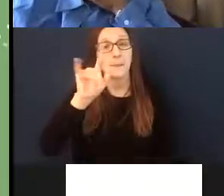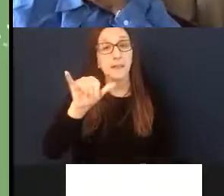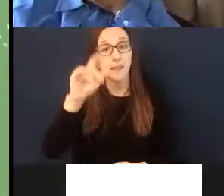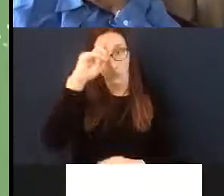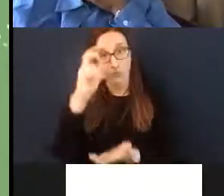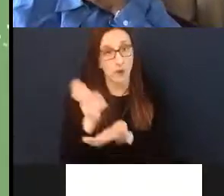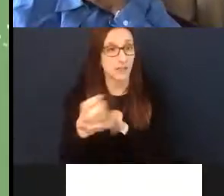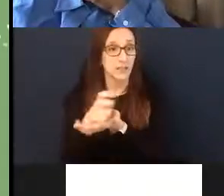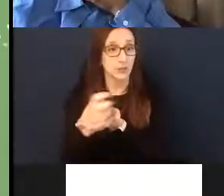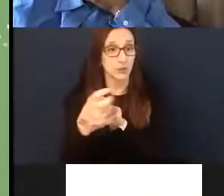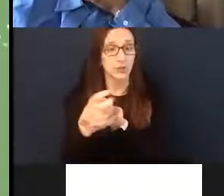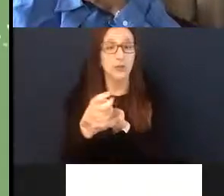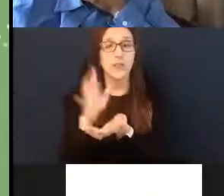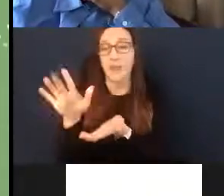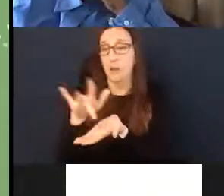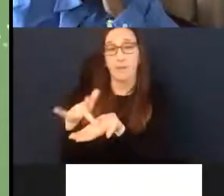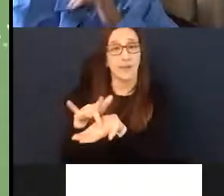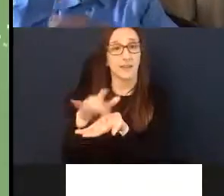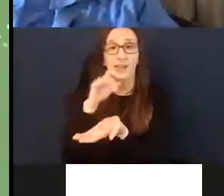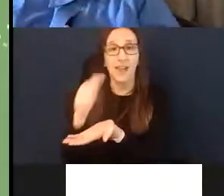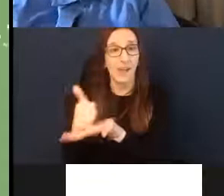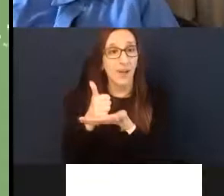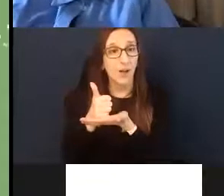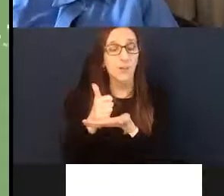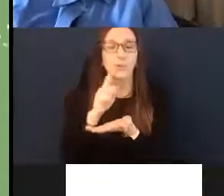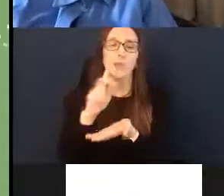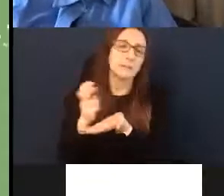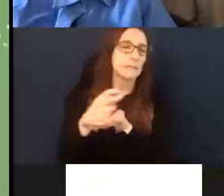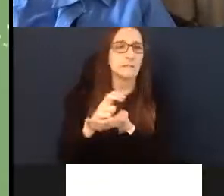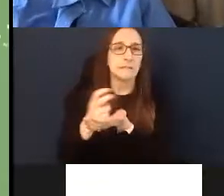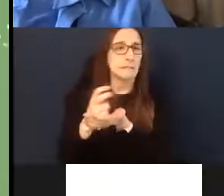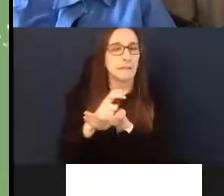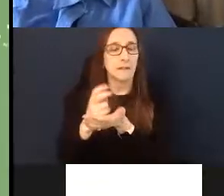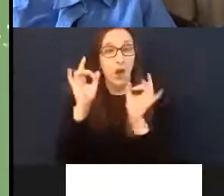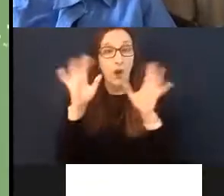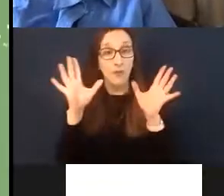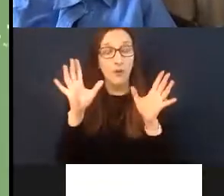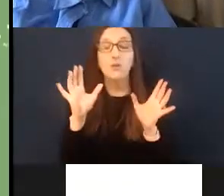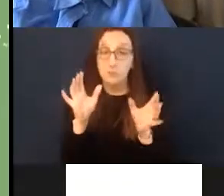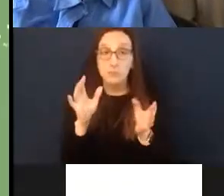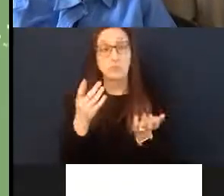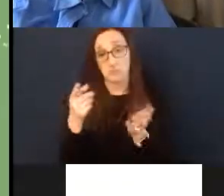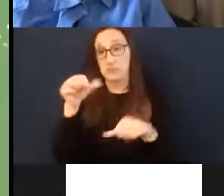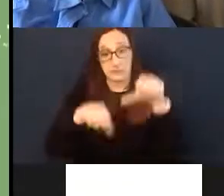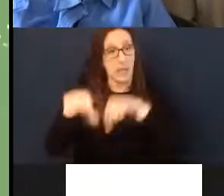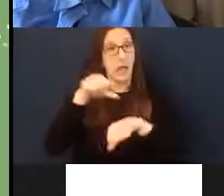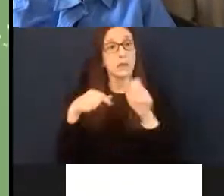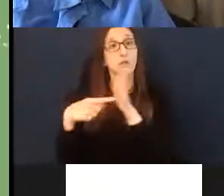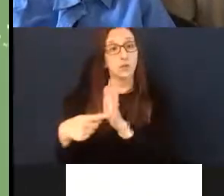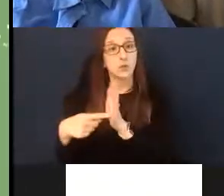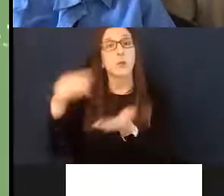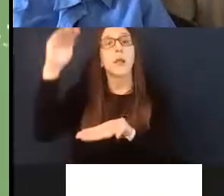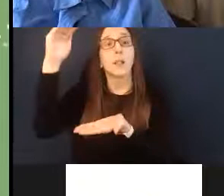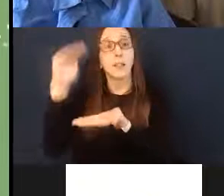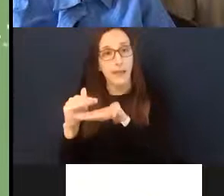and are having severe seizures can go on the ketogenic diet, and it has been shown to decrease the amount of seizures that they are